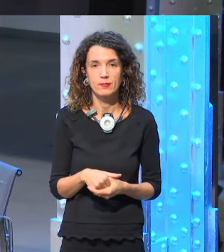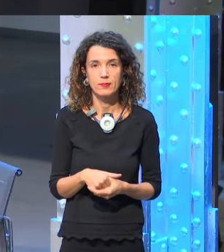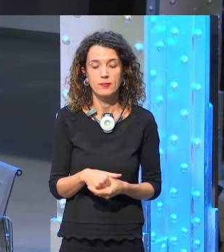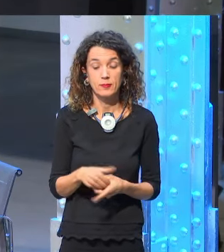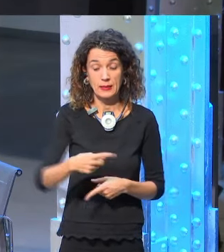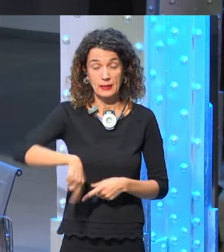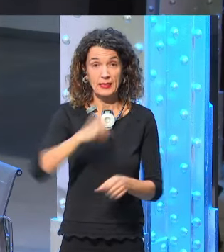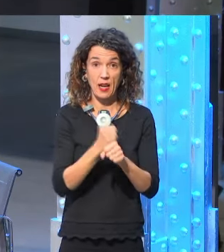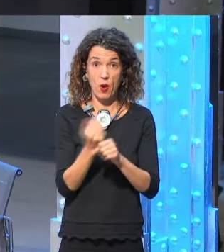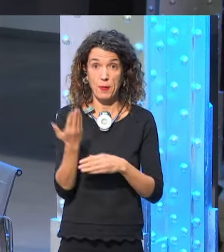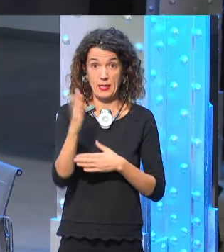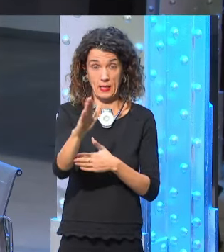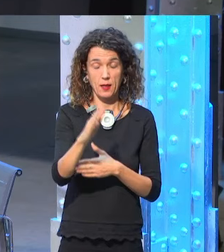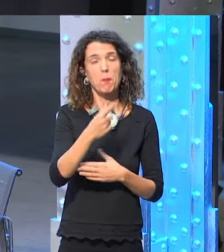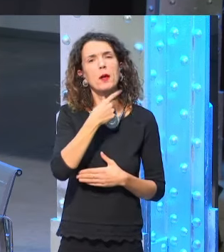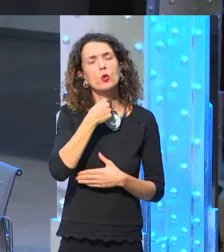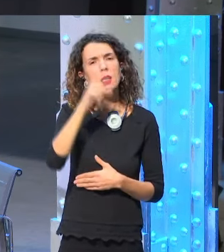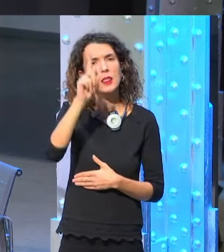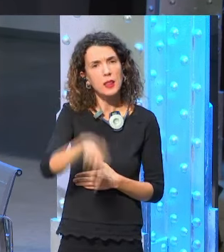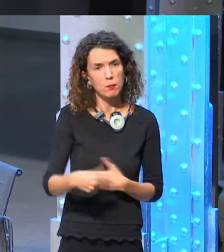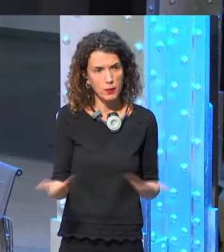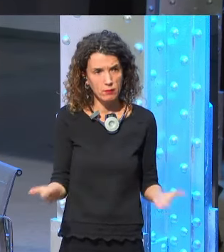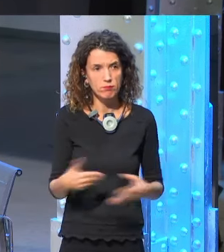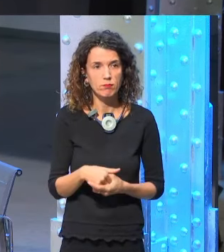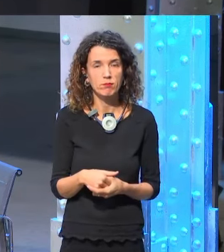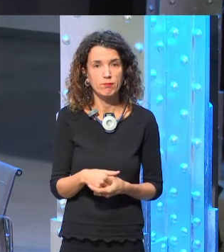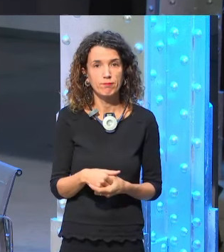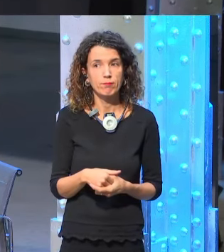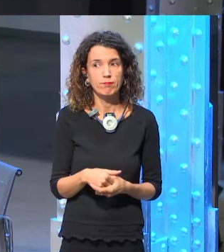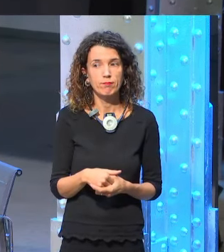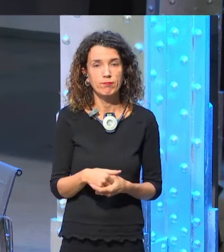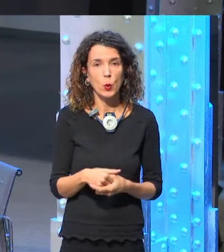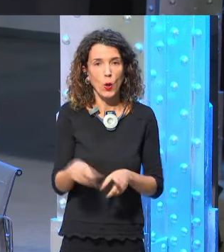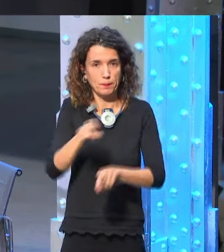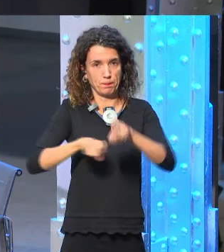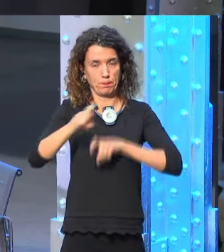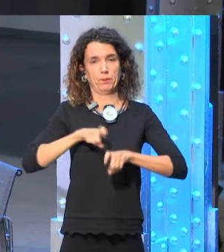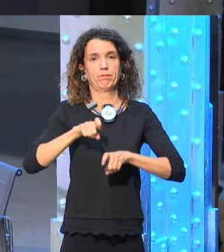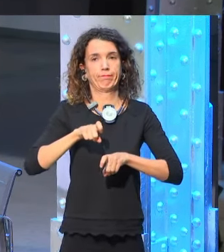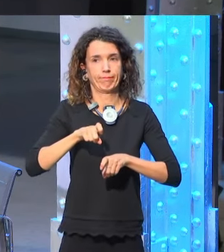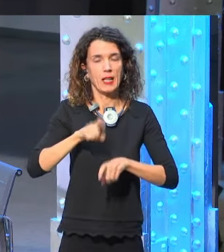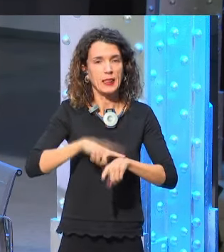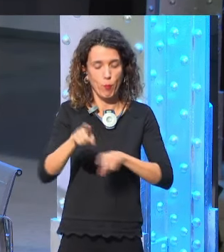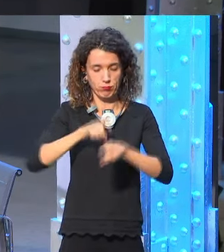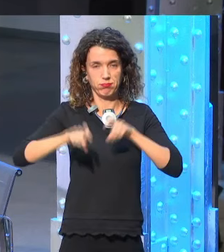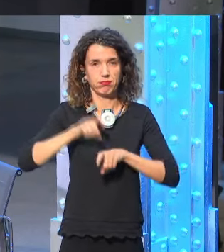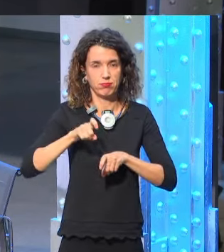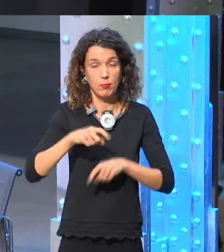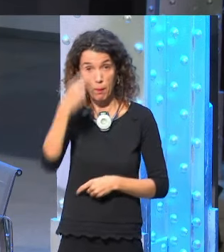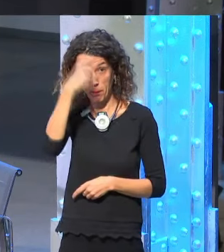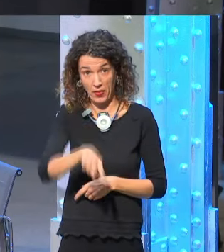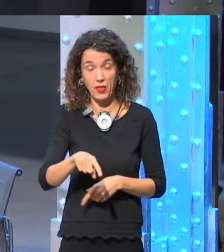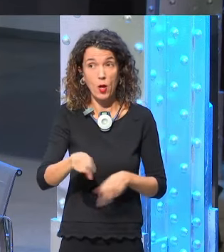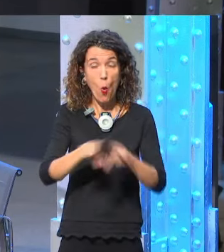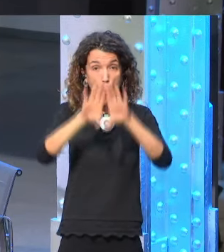and also I would like to go a little bit back in time, as you will see. As you all know, the world is rapidly changing. We